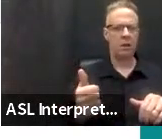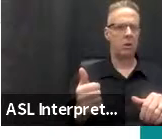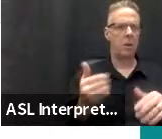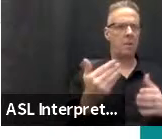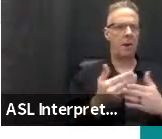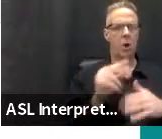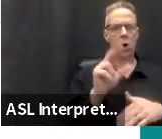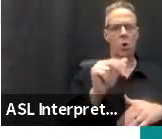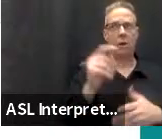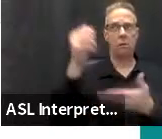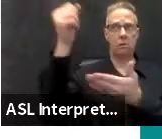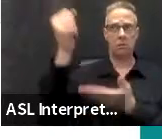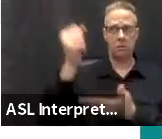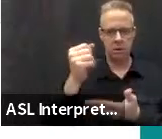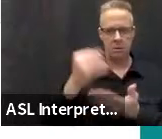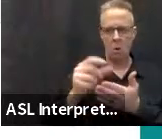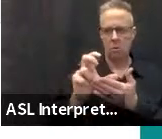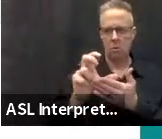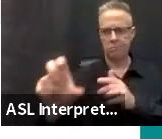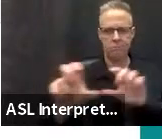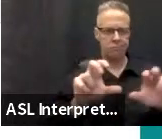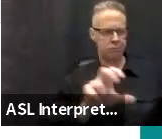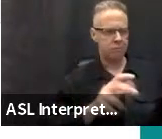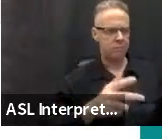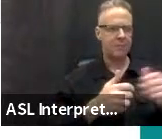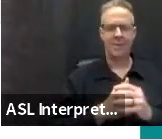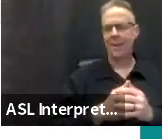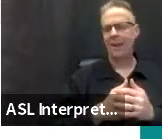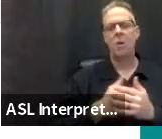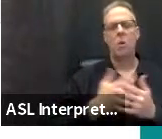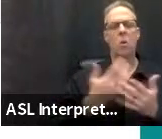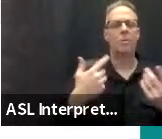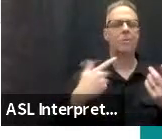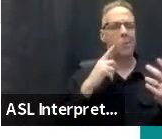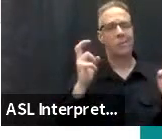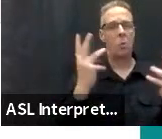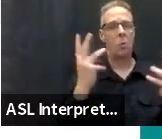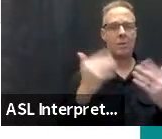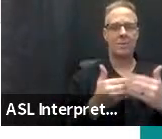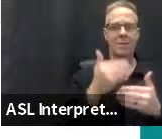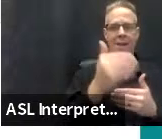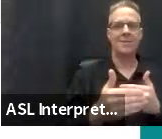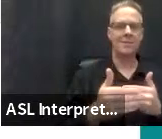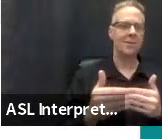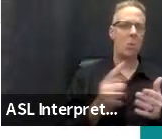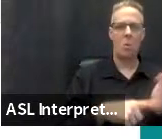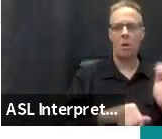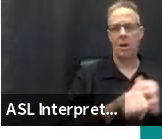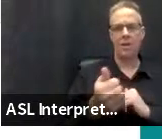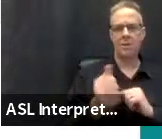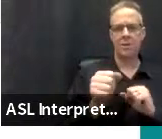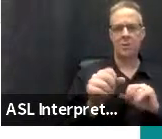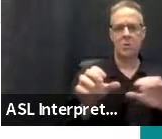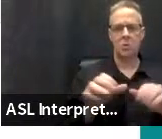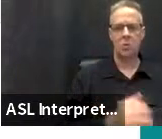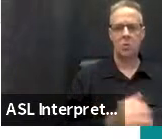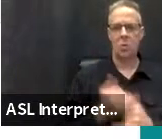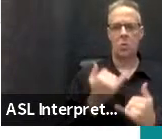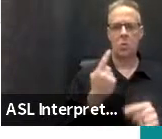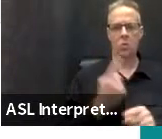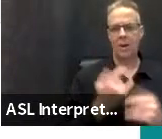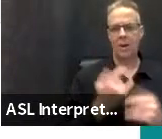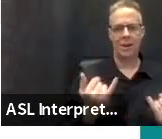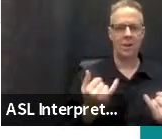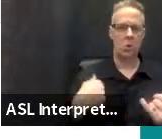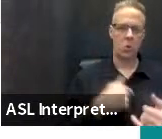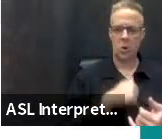other pathways or whatever? Like, there's definitely still like a what's next or what else. At this point, we don't have